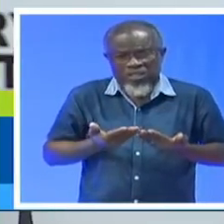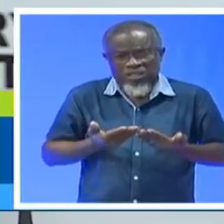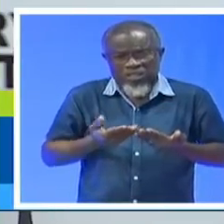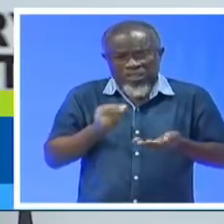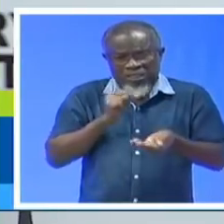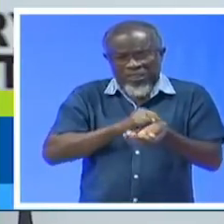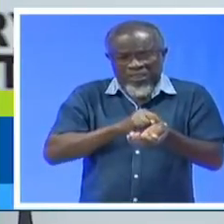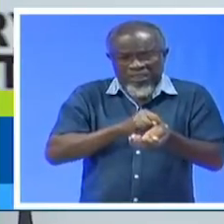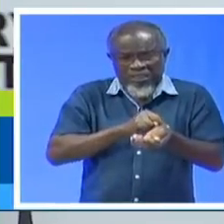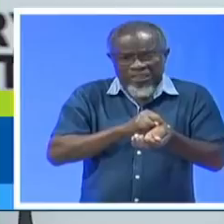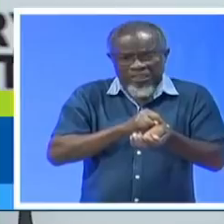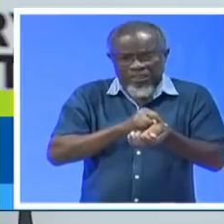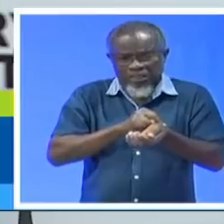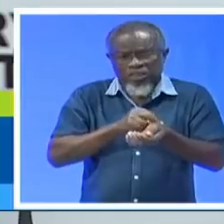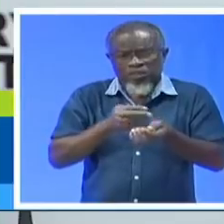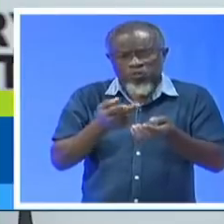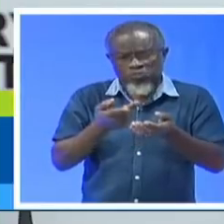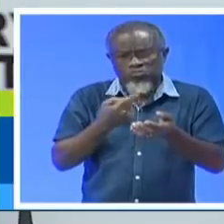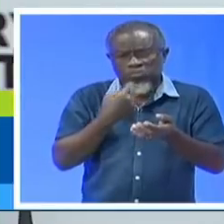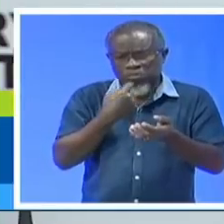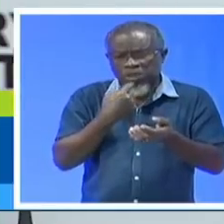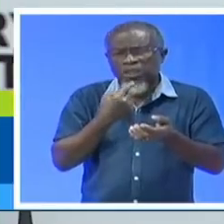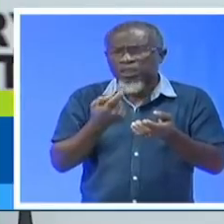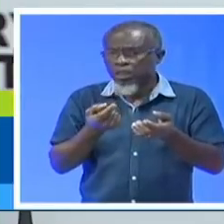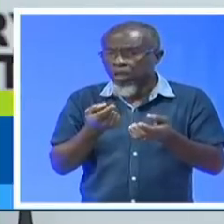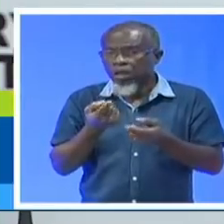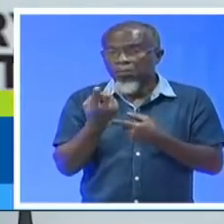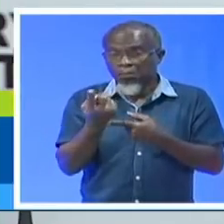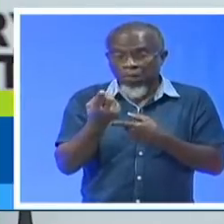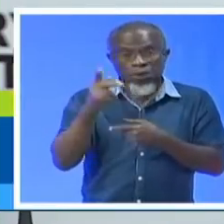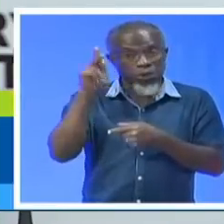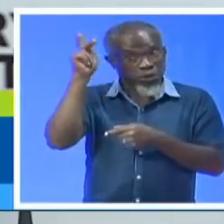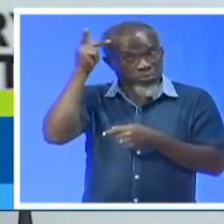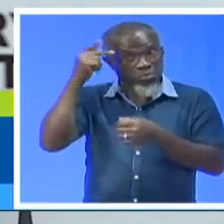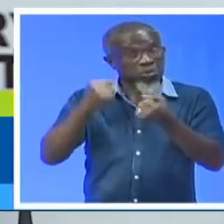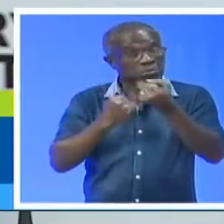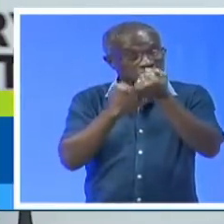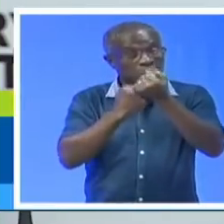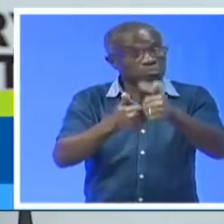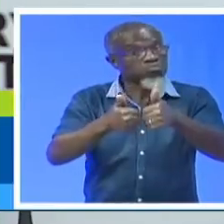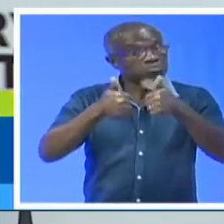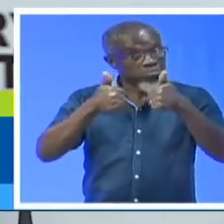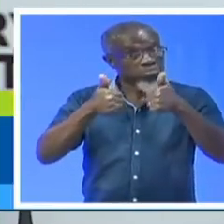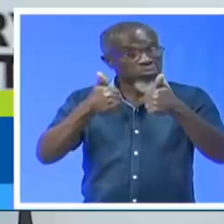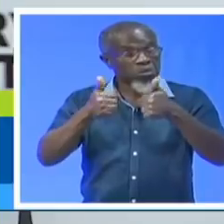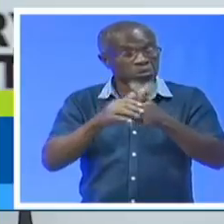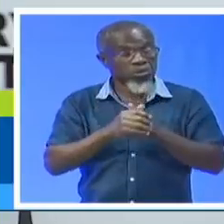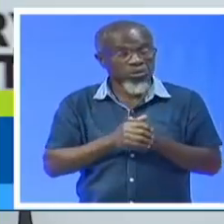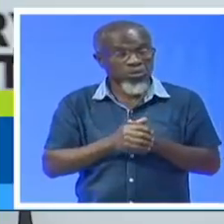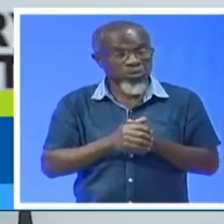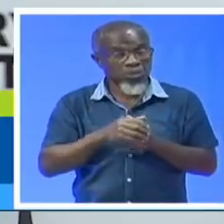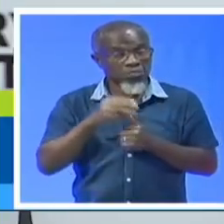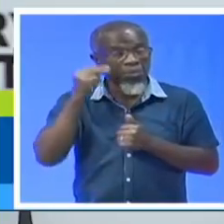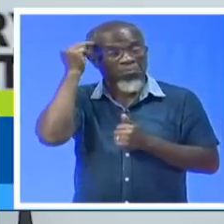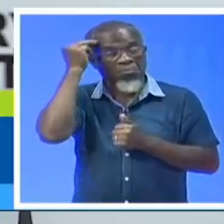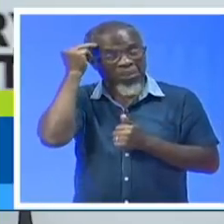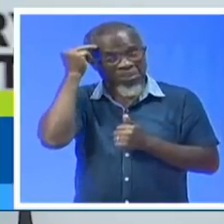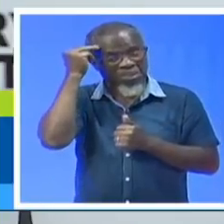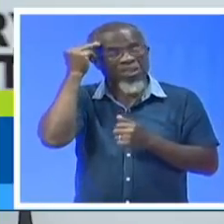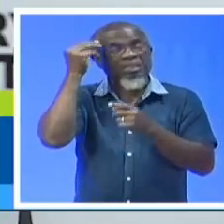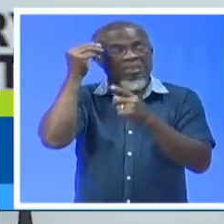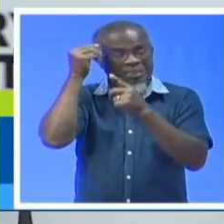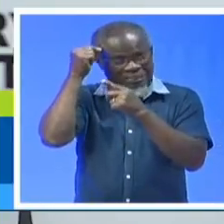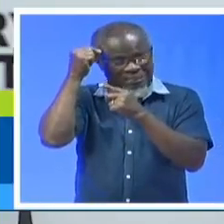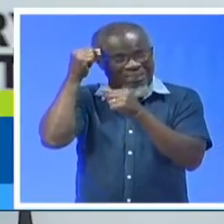the virtues of the quality of psychological support. However, mental scars don't heal like a